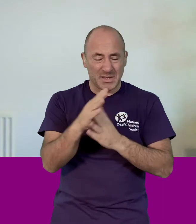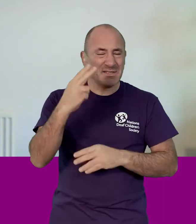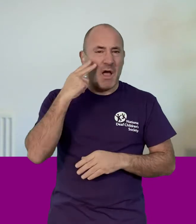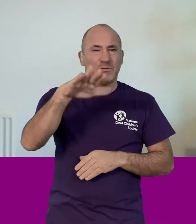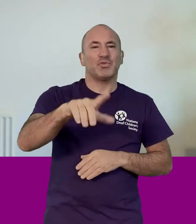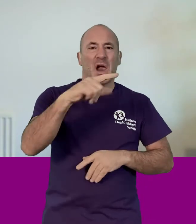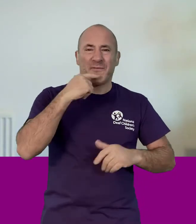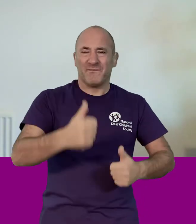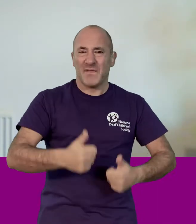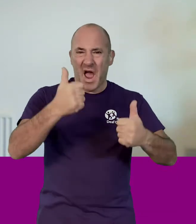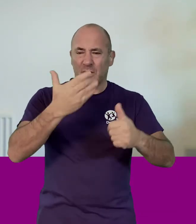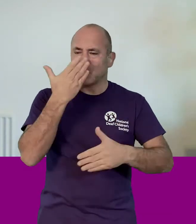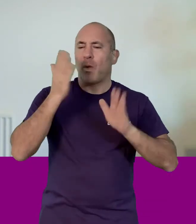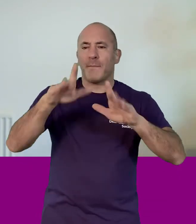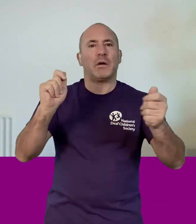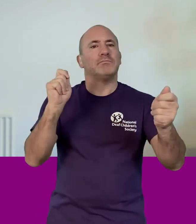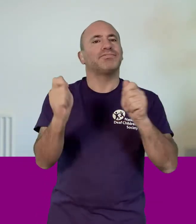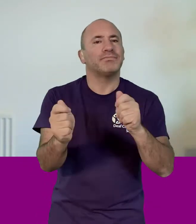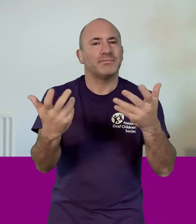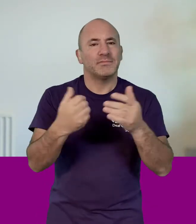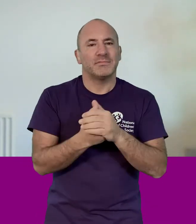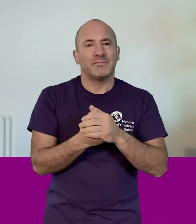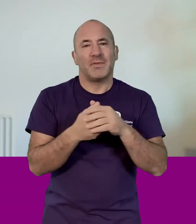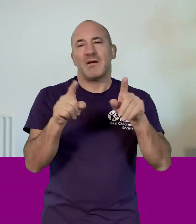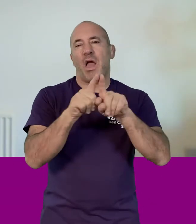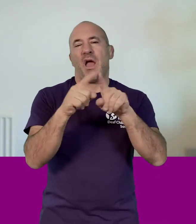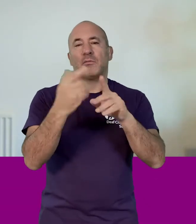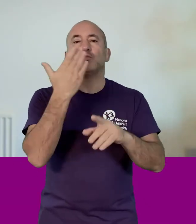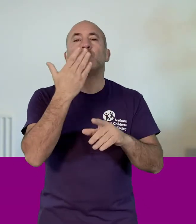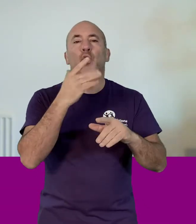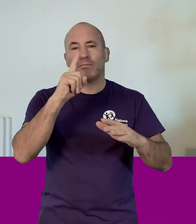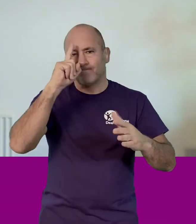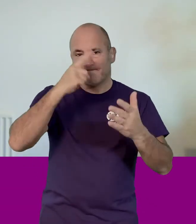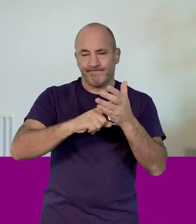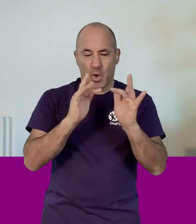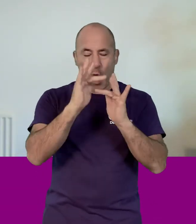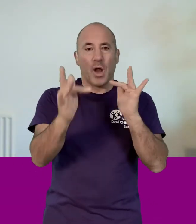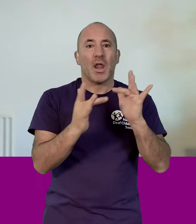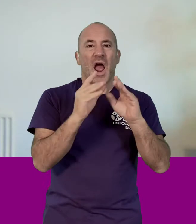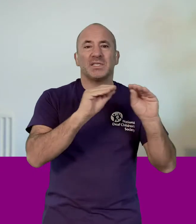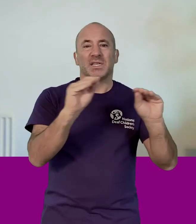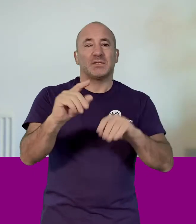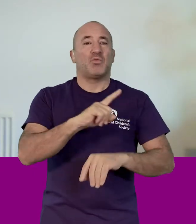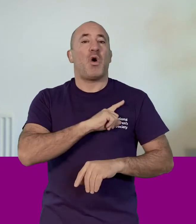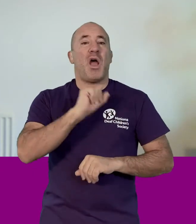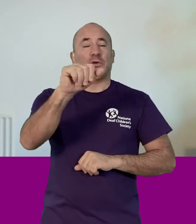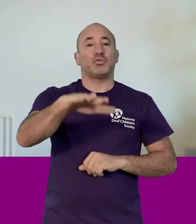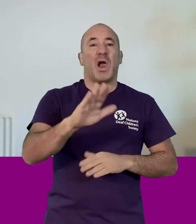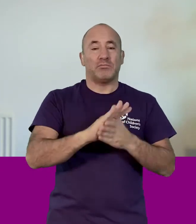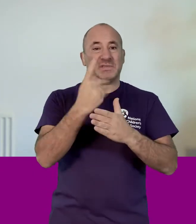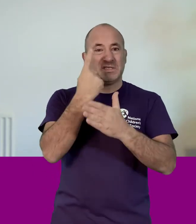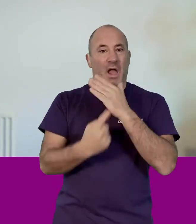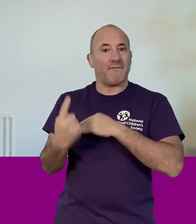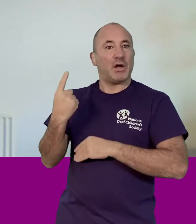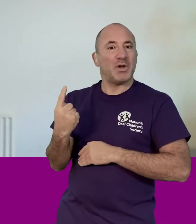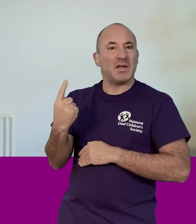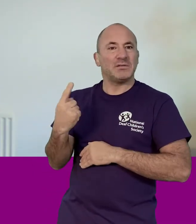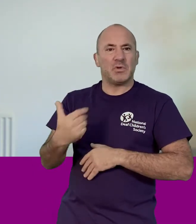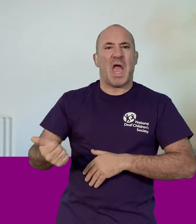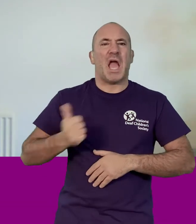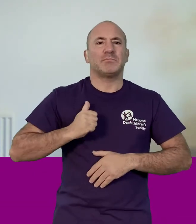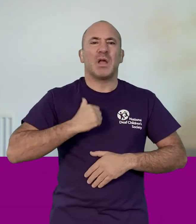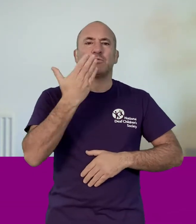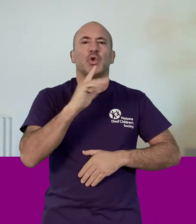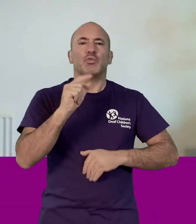do and would help your deaf child, the school must do it. For example, if the school is doing online teaching because your child has to